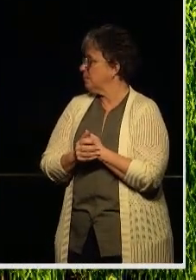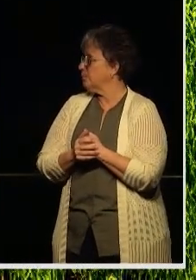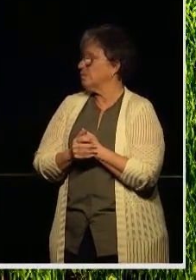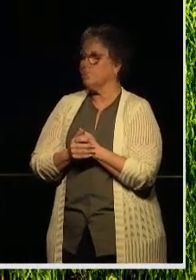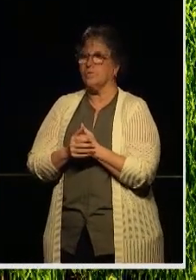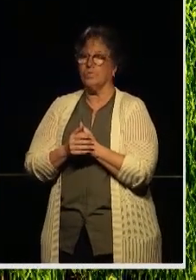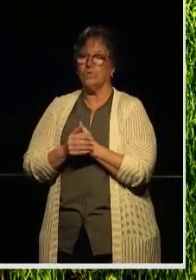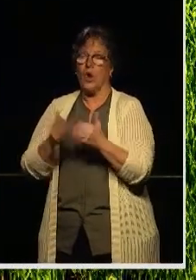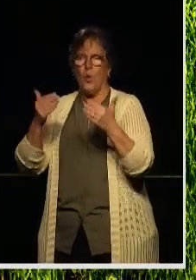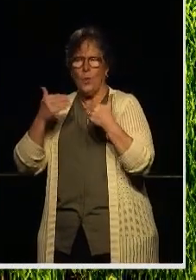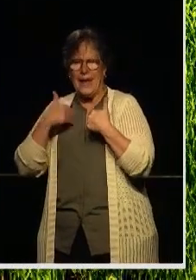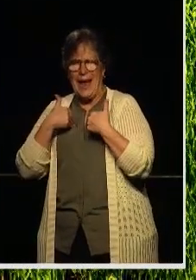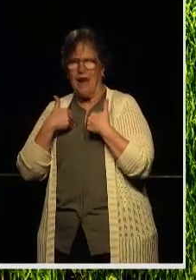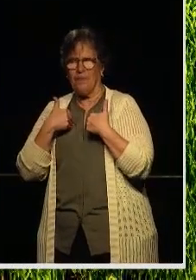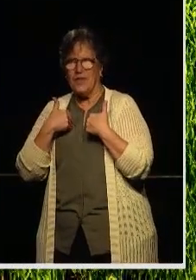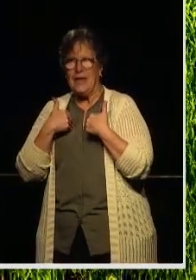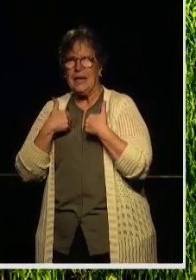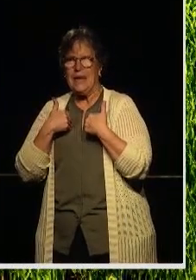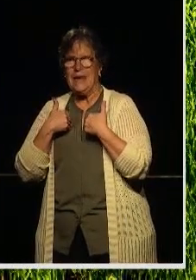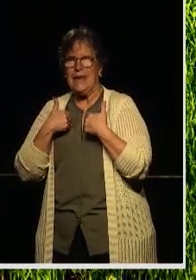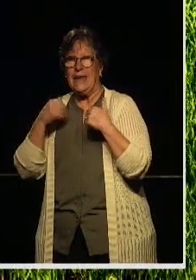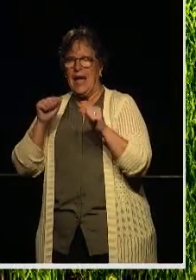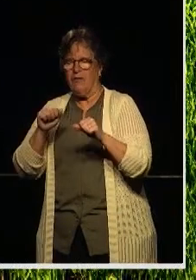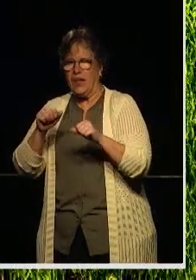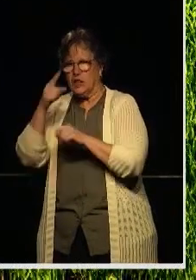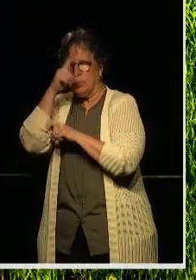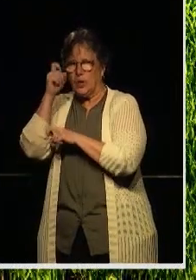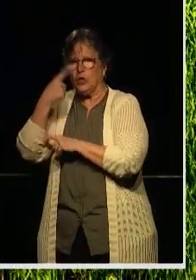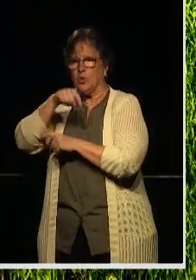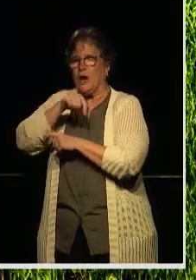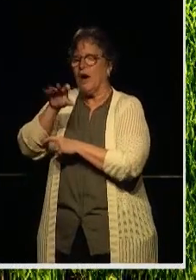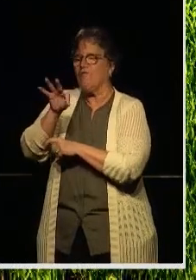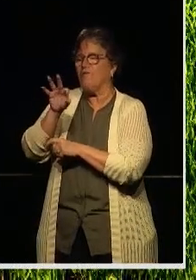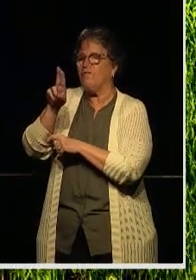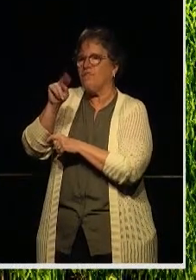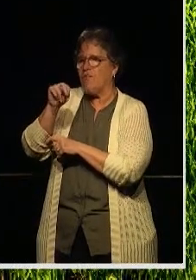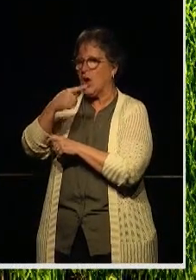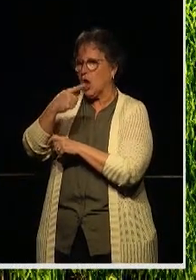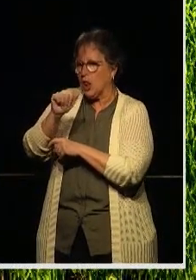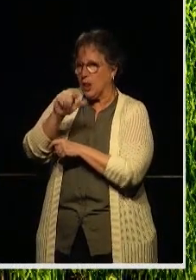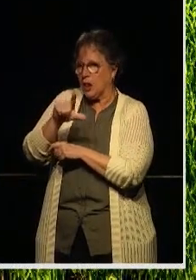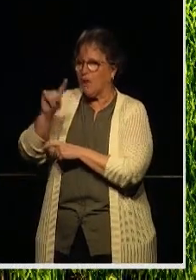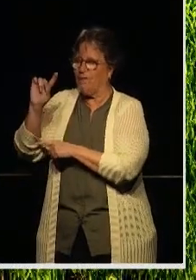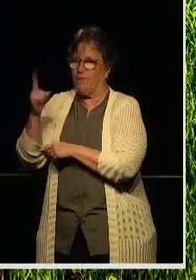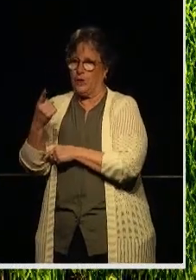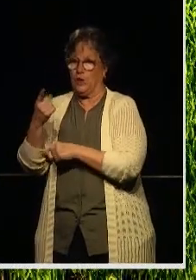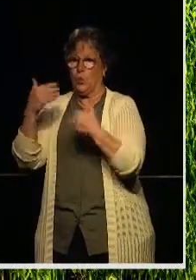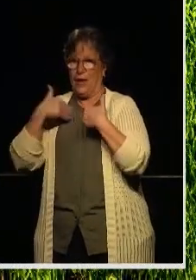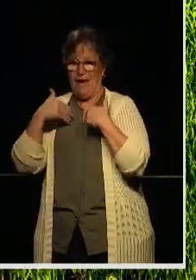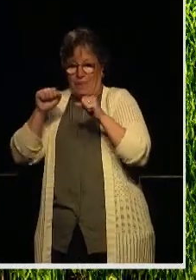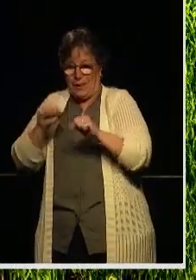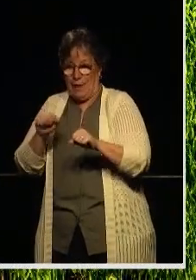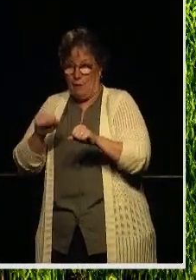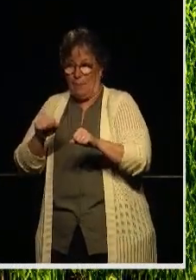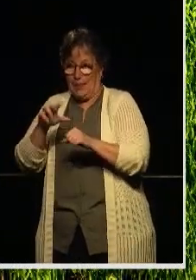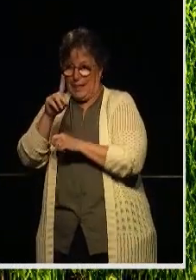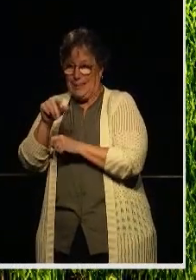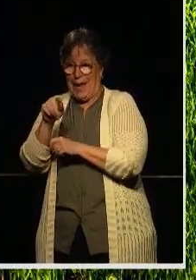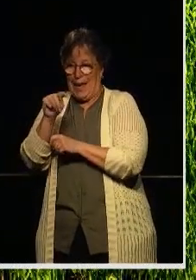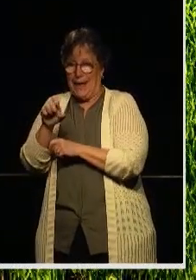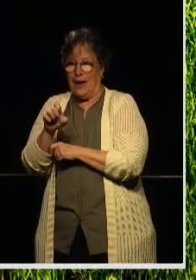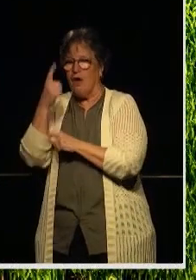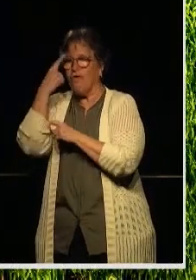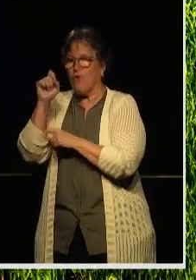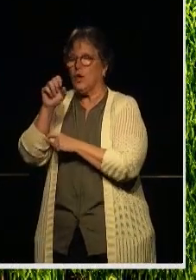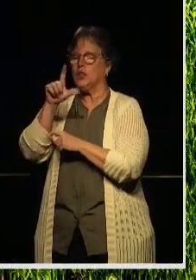MycoLogic has the advantage because we are fungal first. We have the capability and data to provide specific inputs for